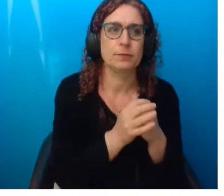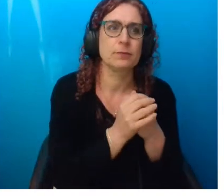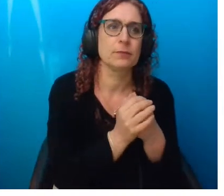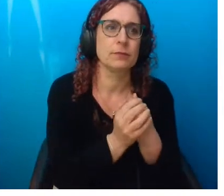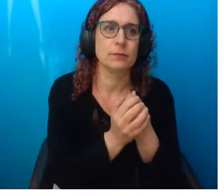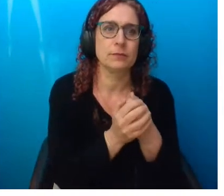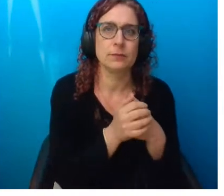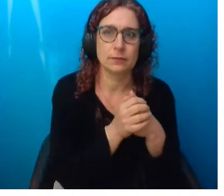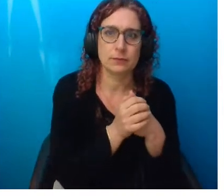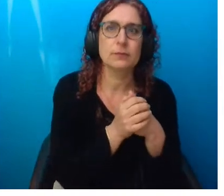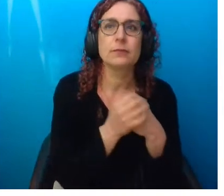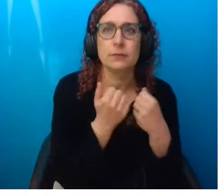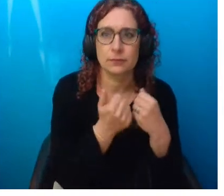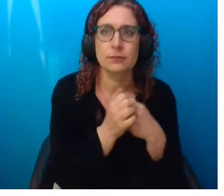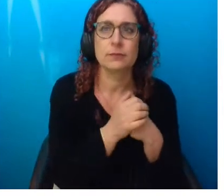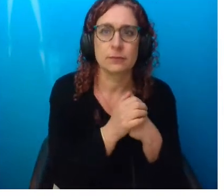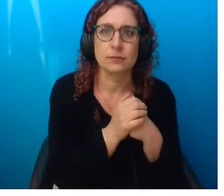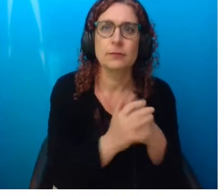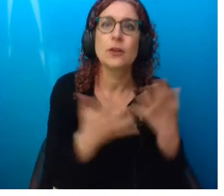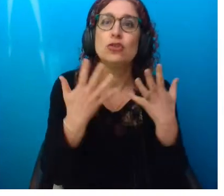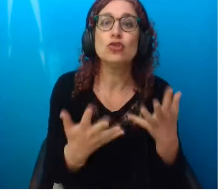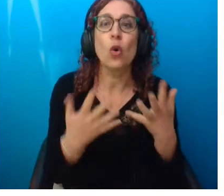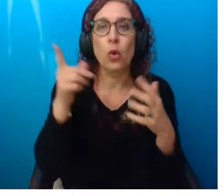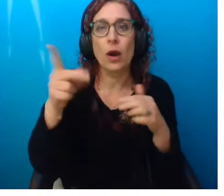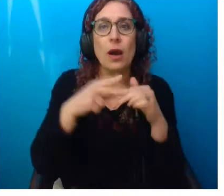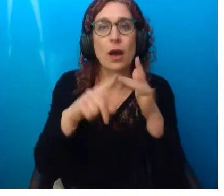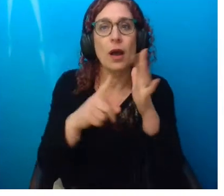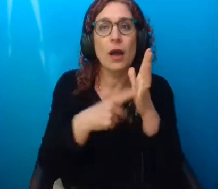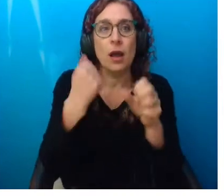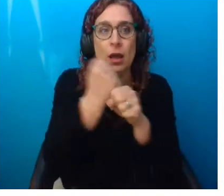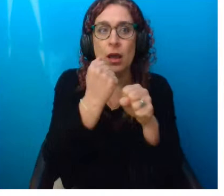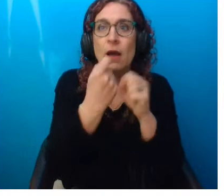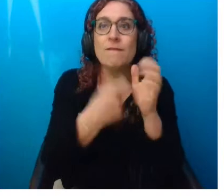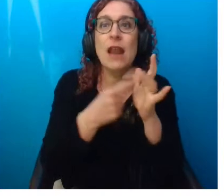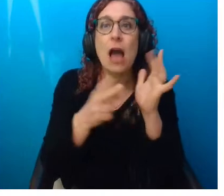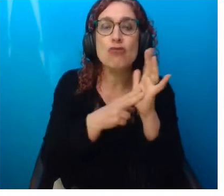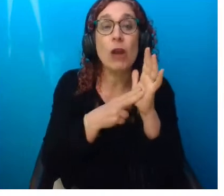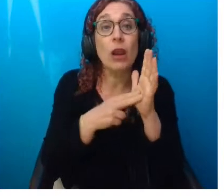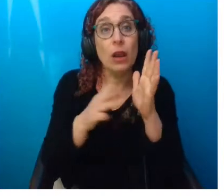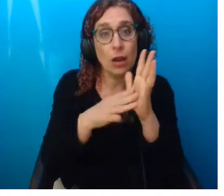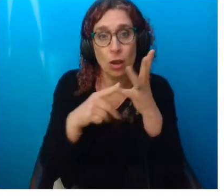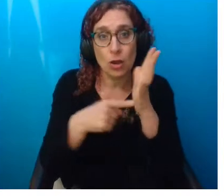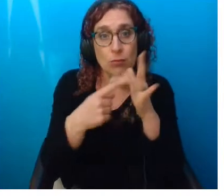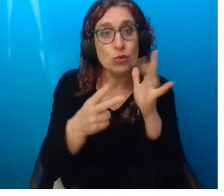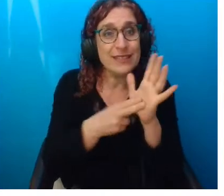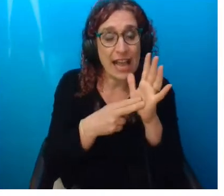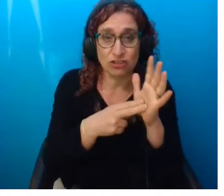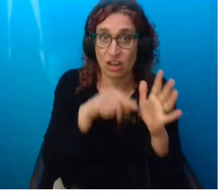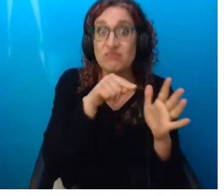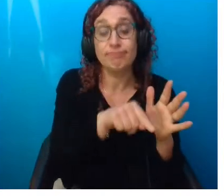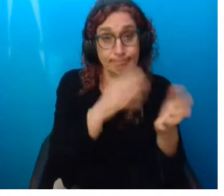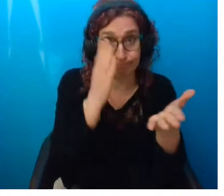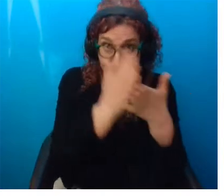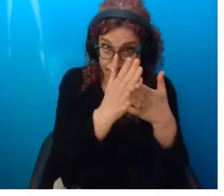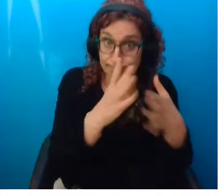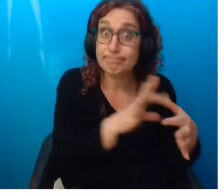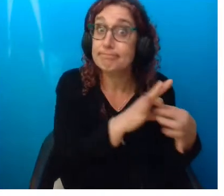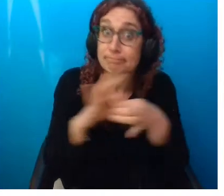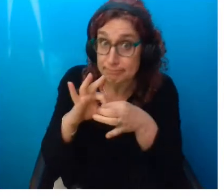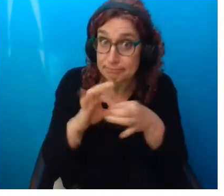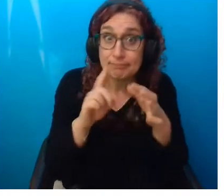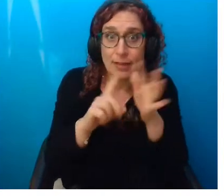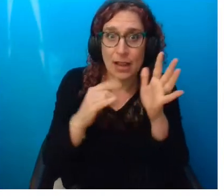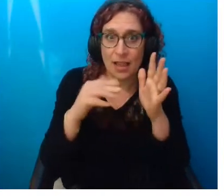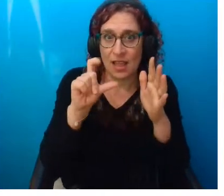We now know that filaggrin mutations are associated with eczema that is early in its onset and persists into